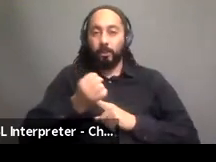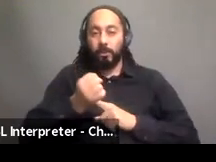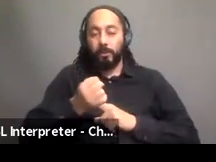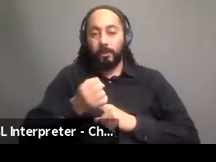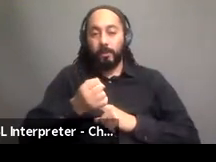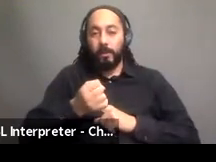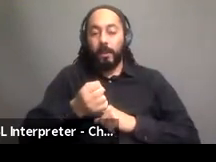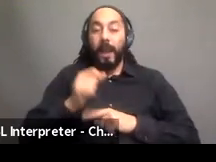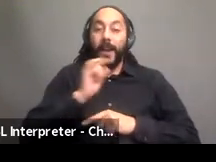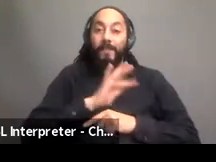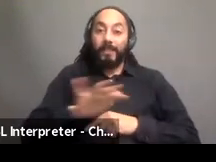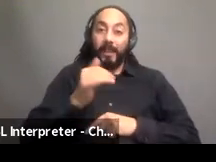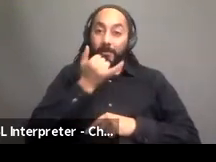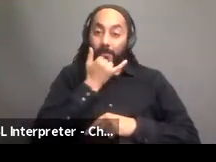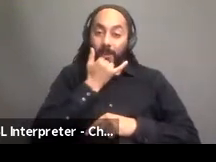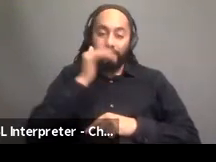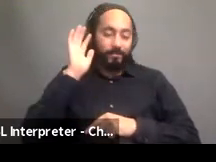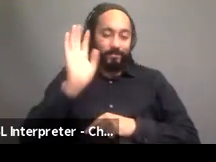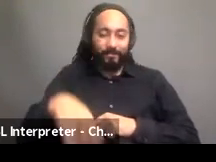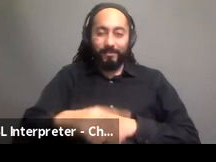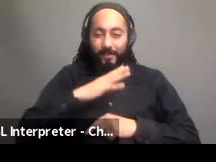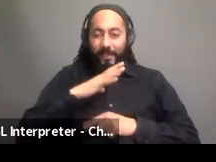about the typos. Those happen, my friend.